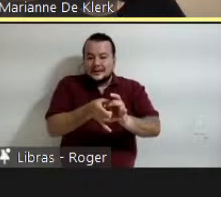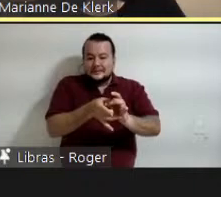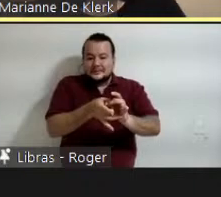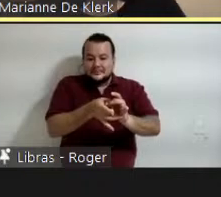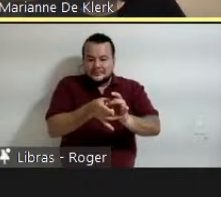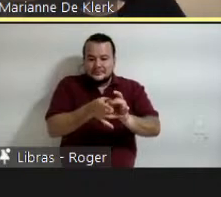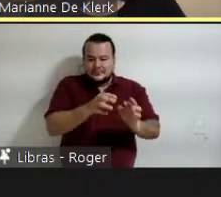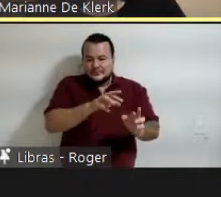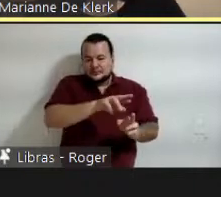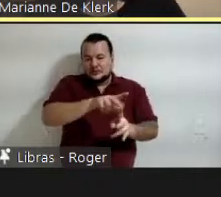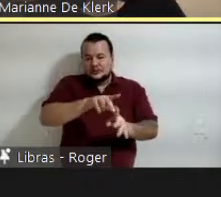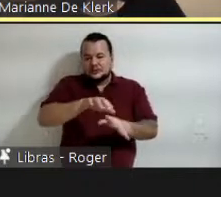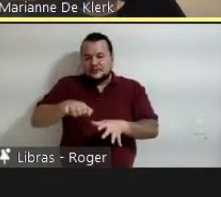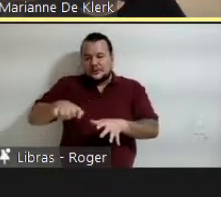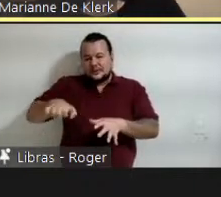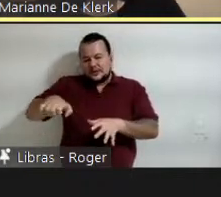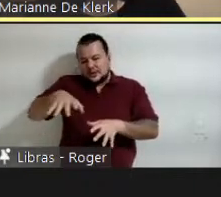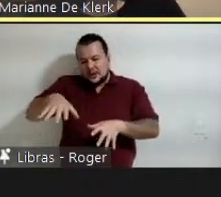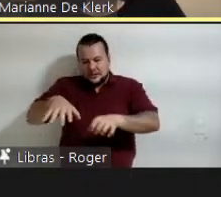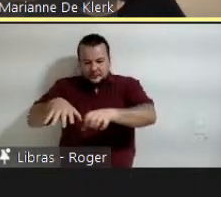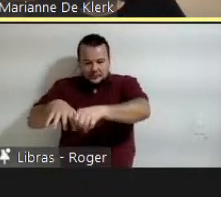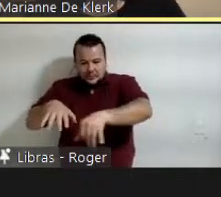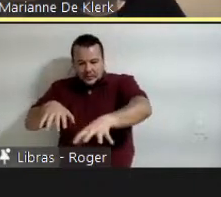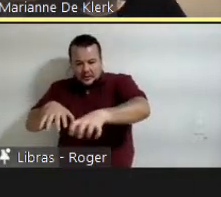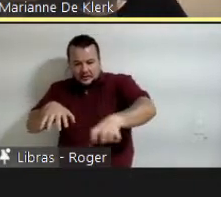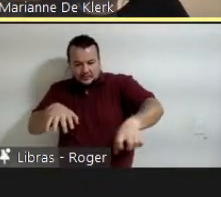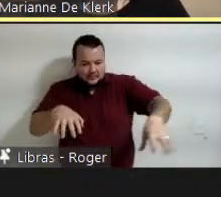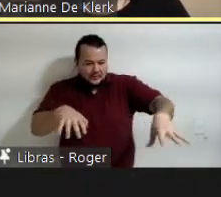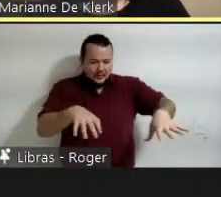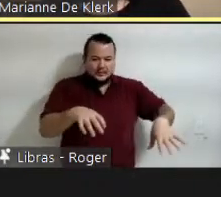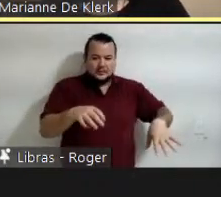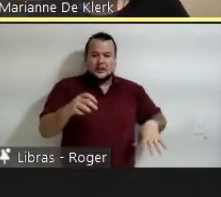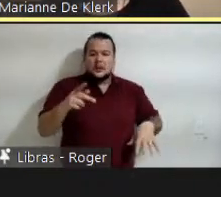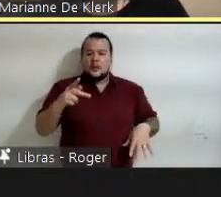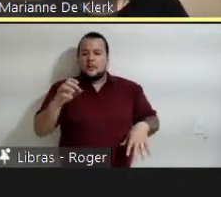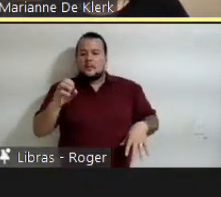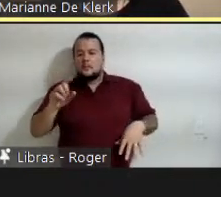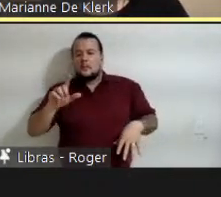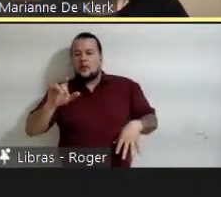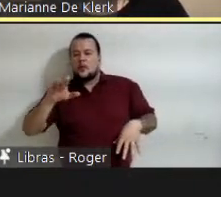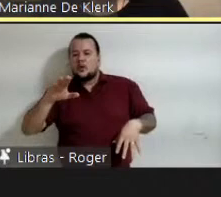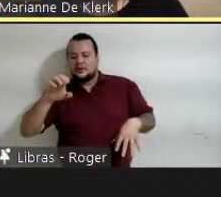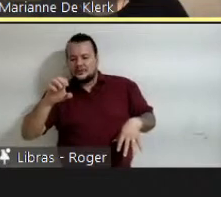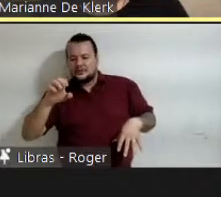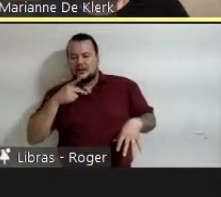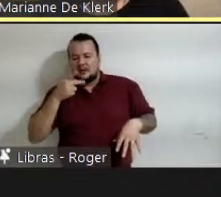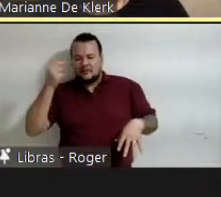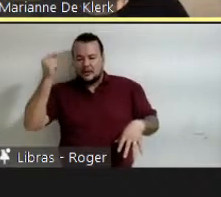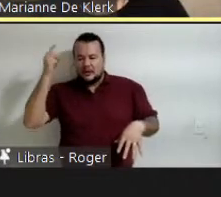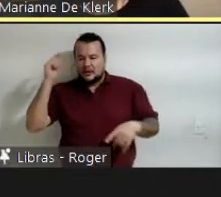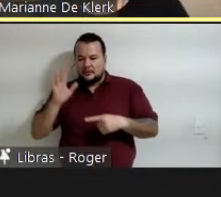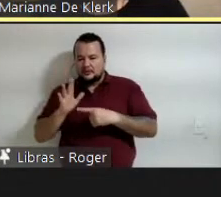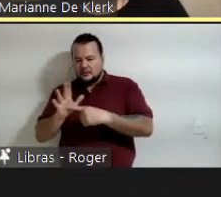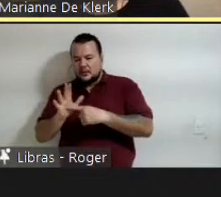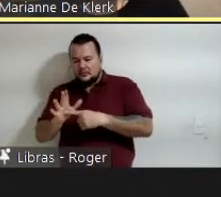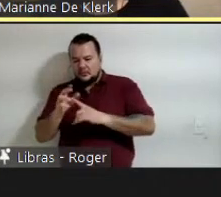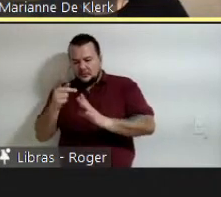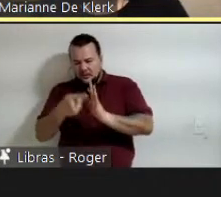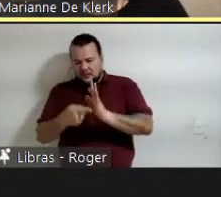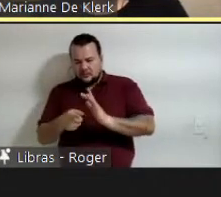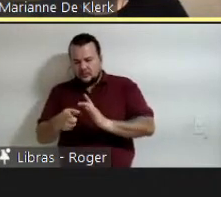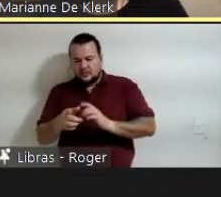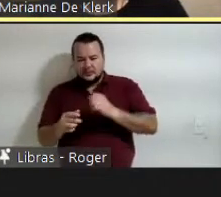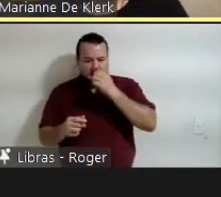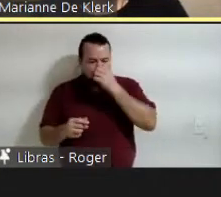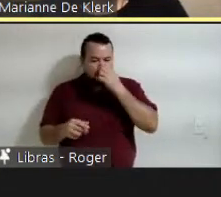which is that section with the circle you see above, is a prime example of this. Just to show you, this is the building just